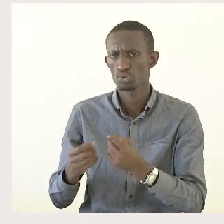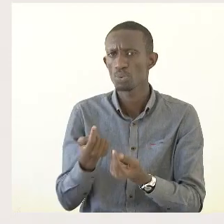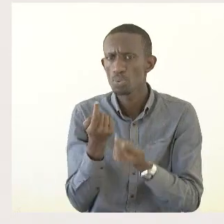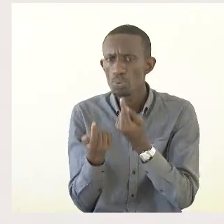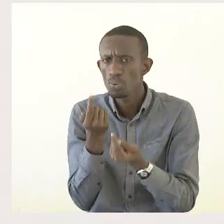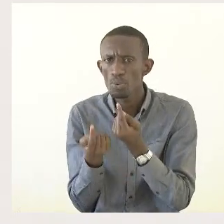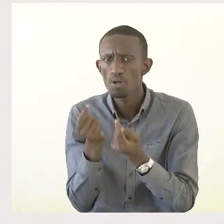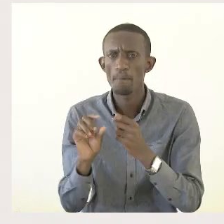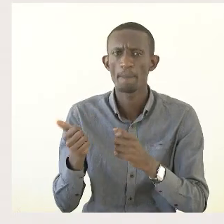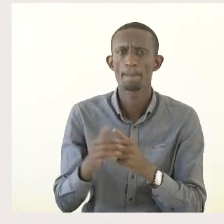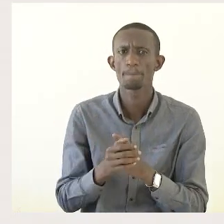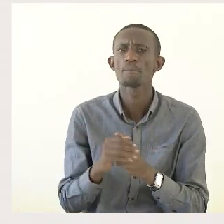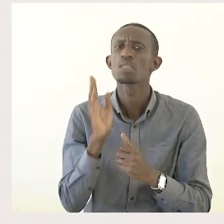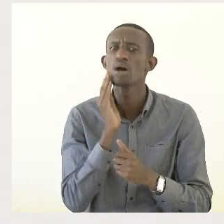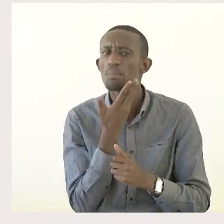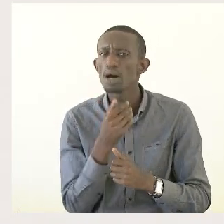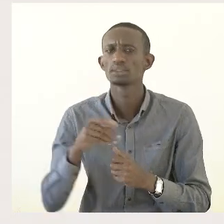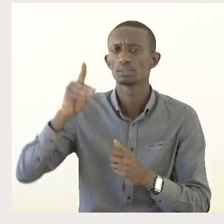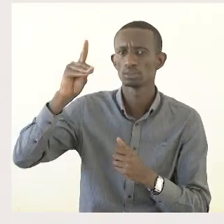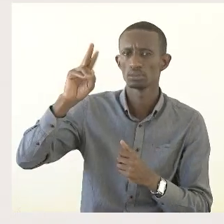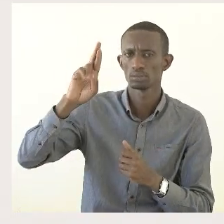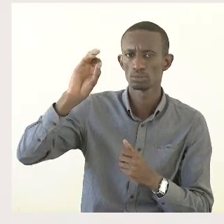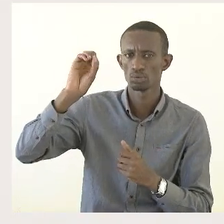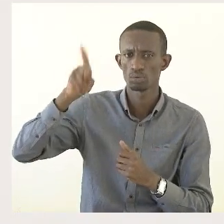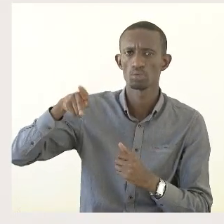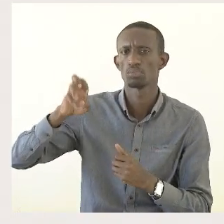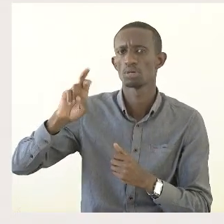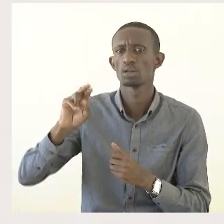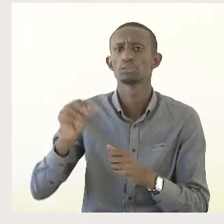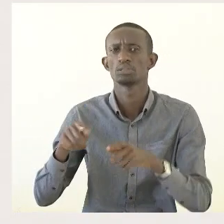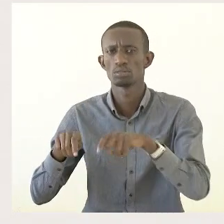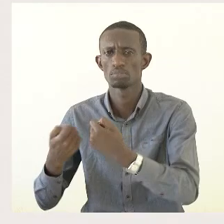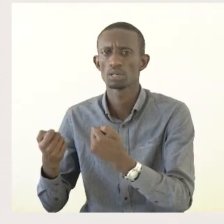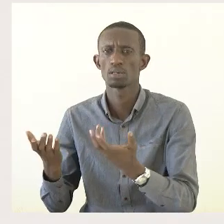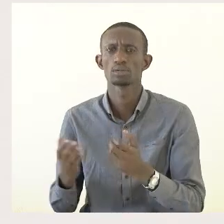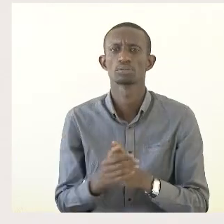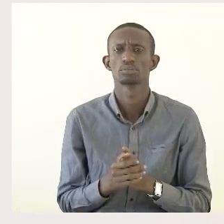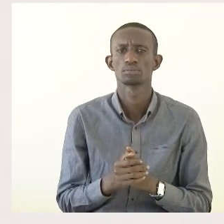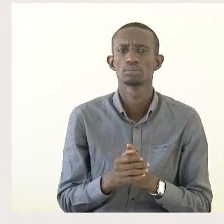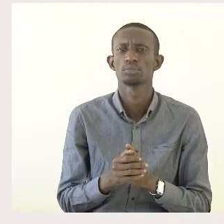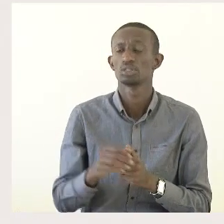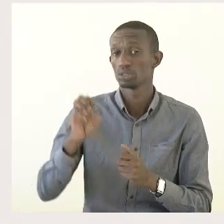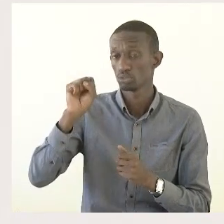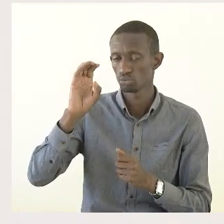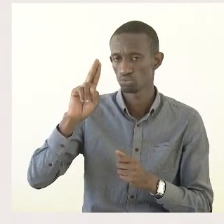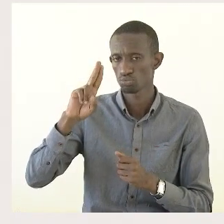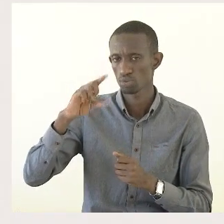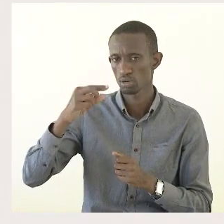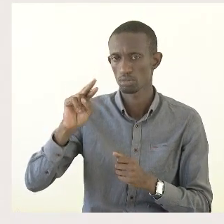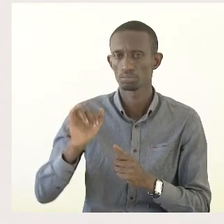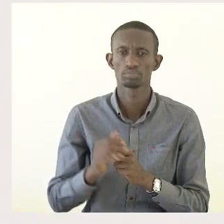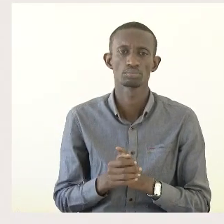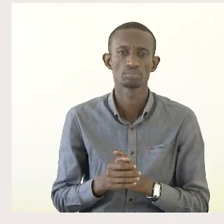water, and as well as we need our food sample, which is a non-reducing sugar. Quickly, let's go